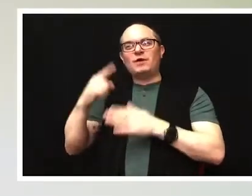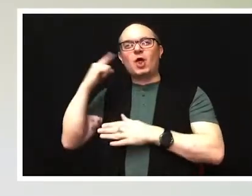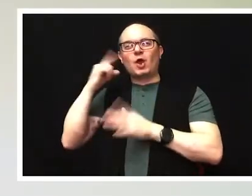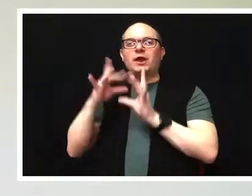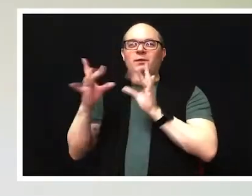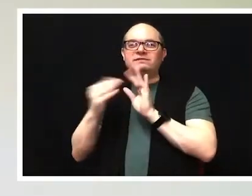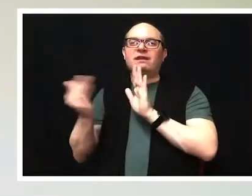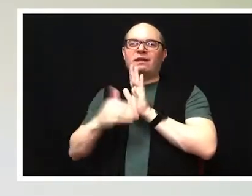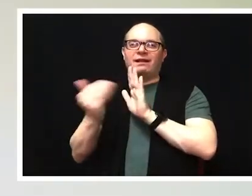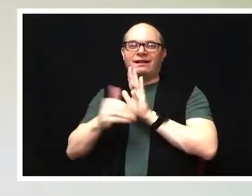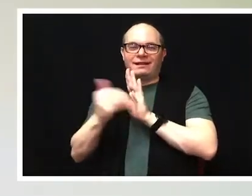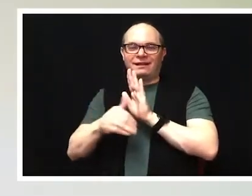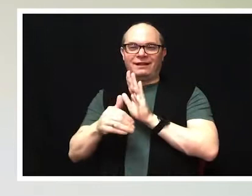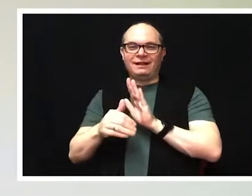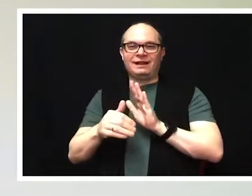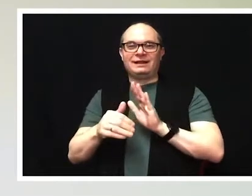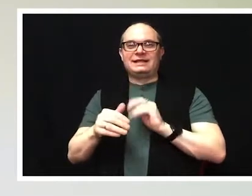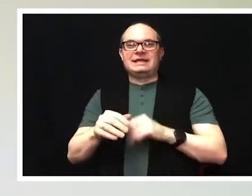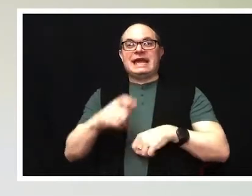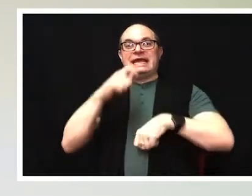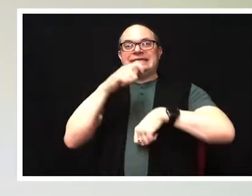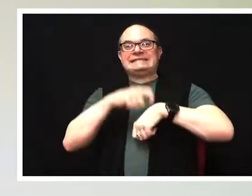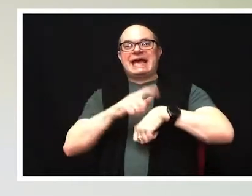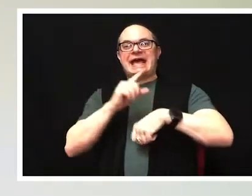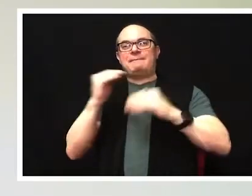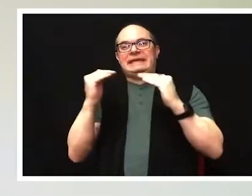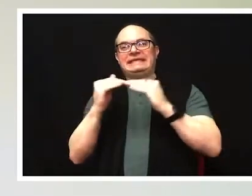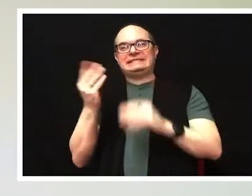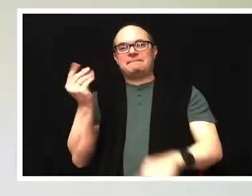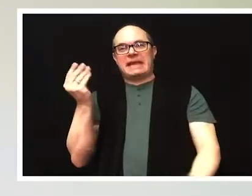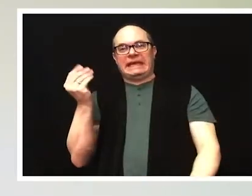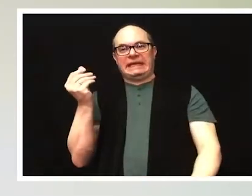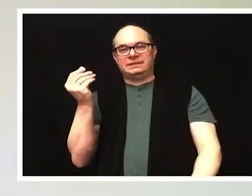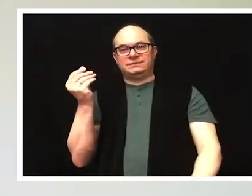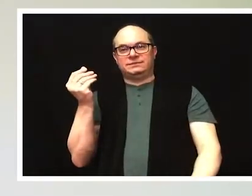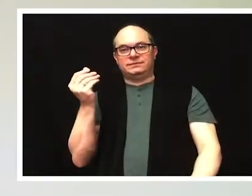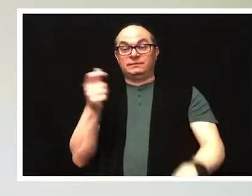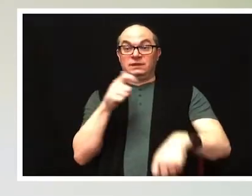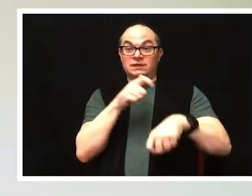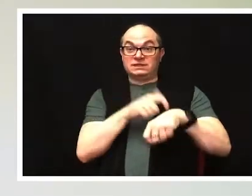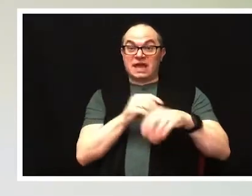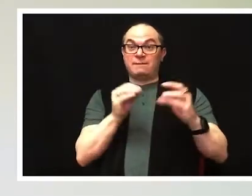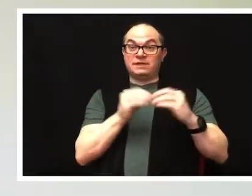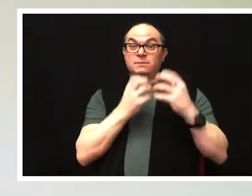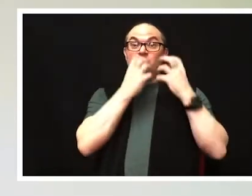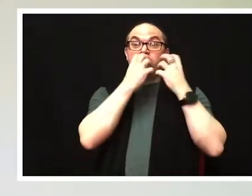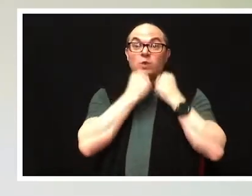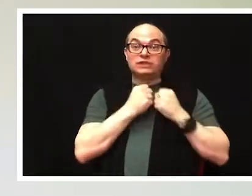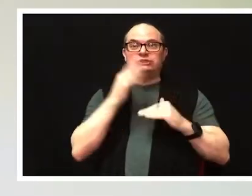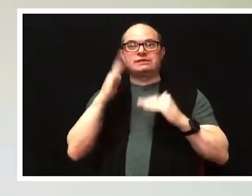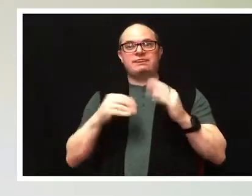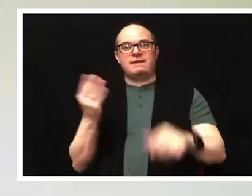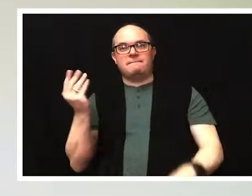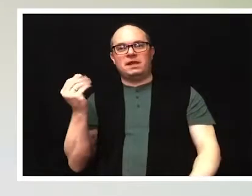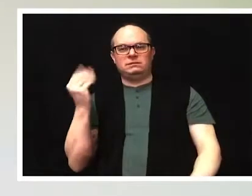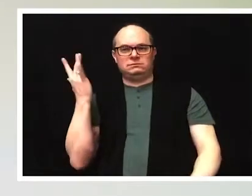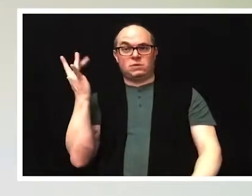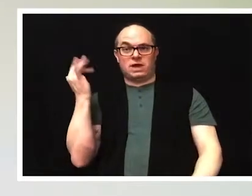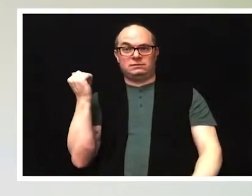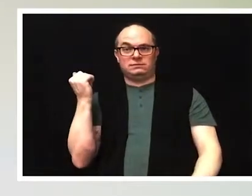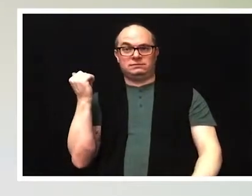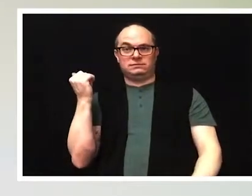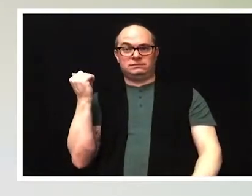and stated before. There's a myth that time is money. In fact, time is more precious than money.